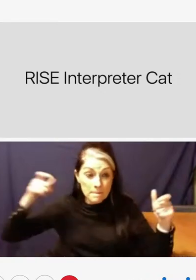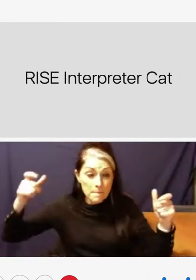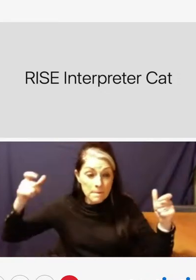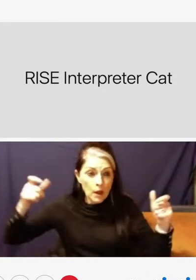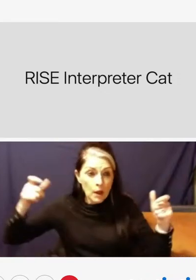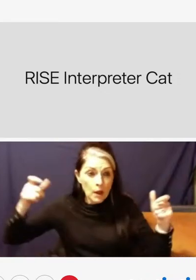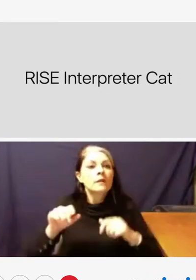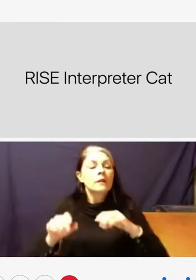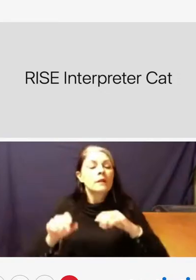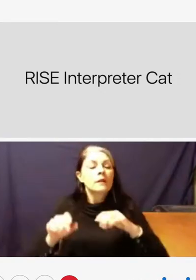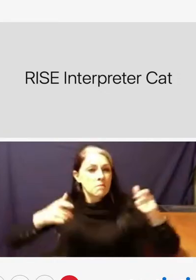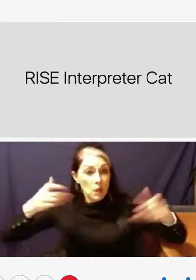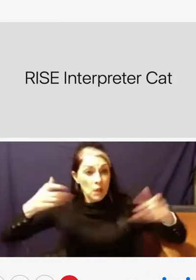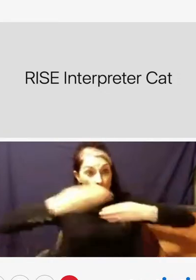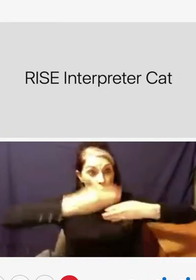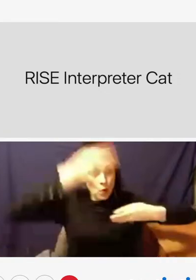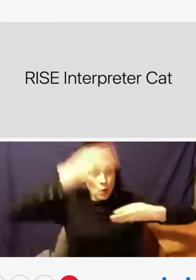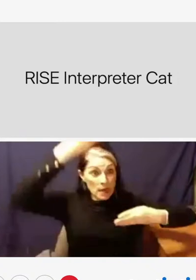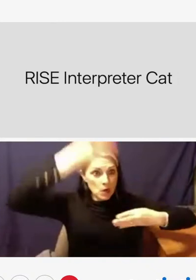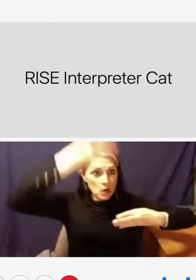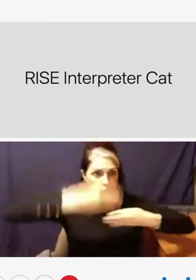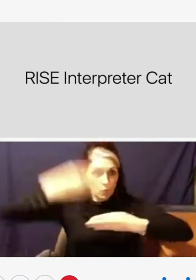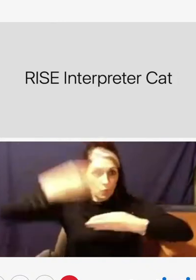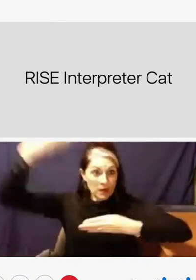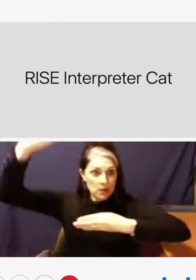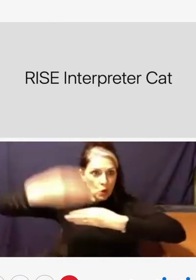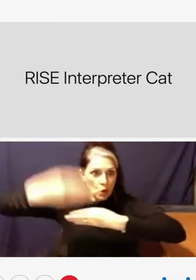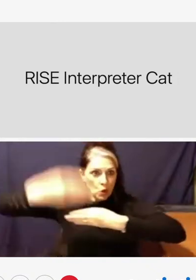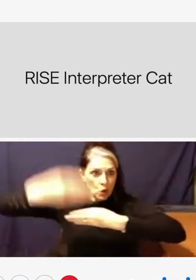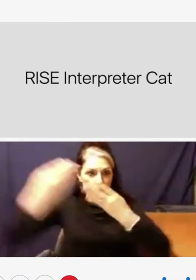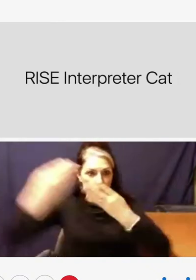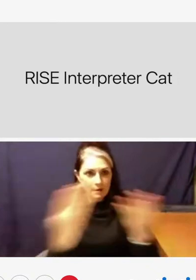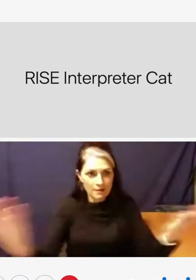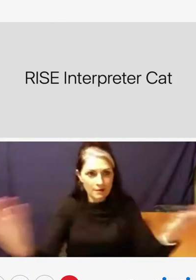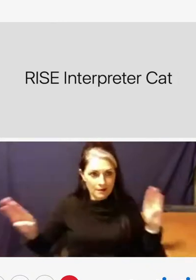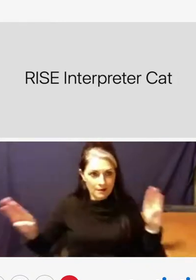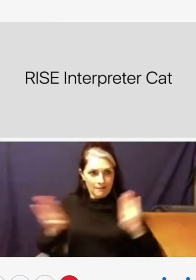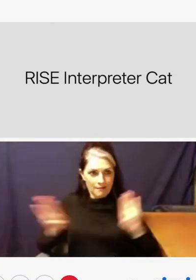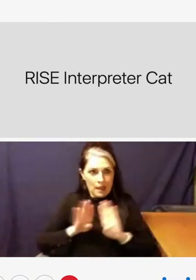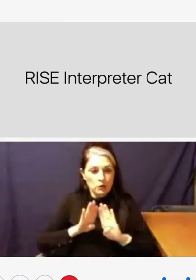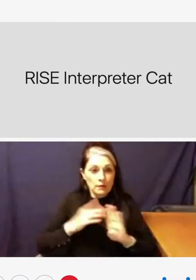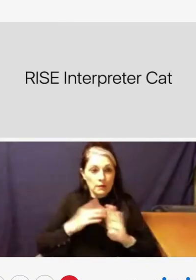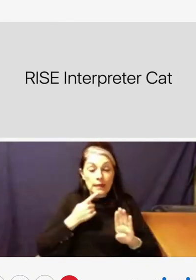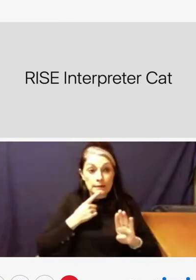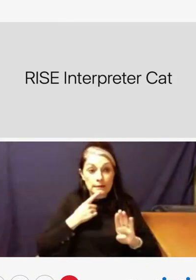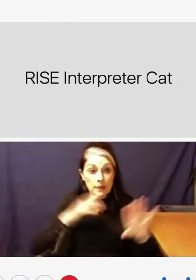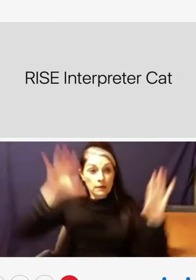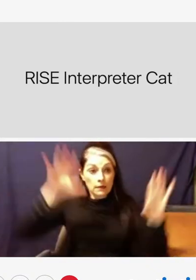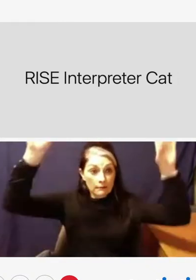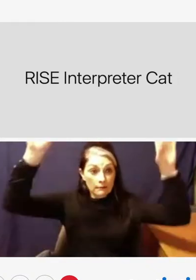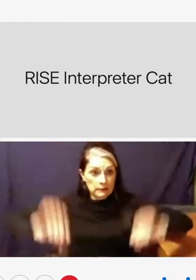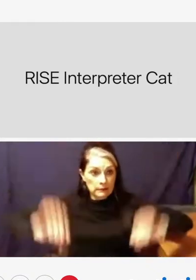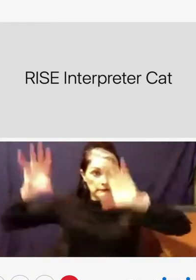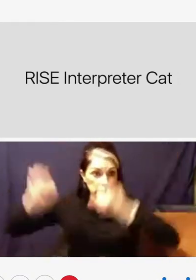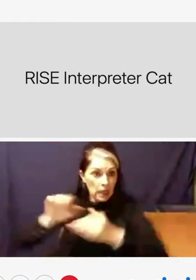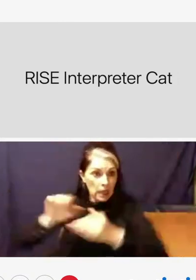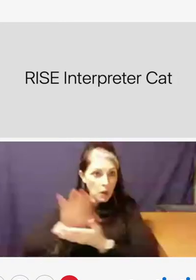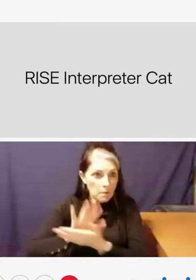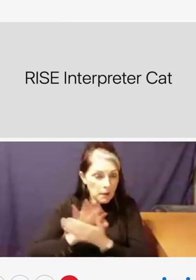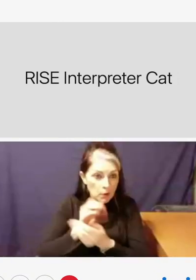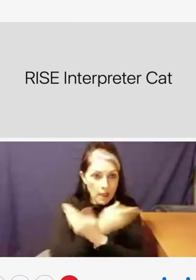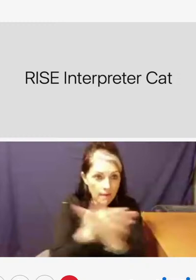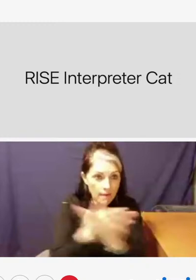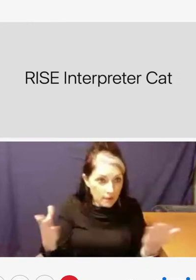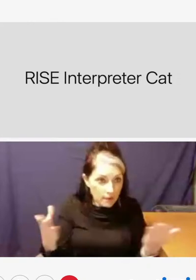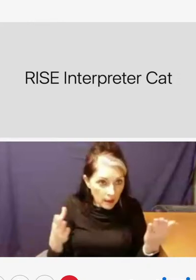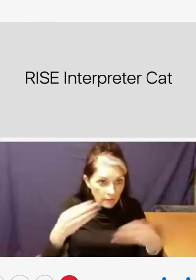their classrooms and they were told to take down any papers and anything off the walls because by law we couldn't have them covering